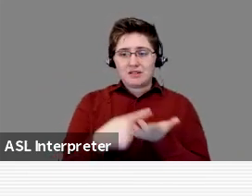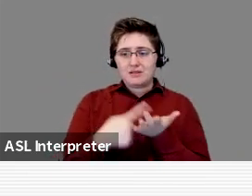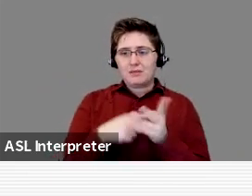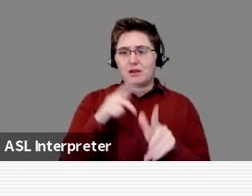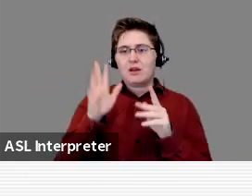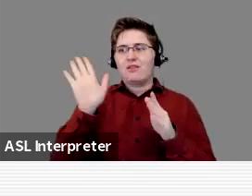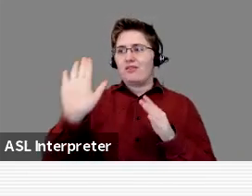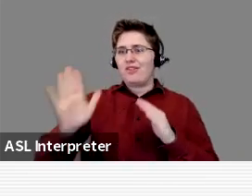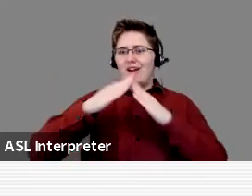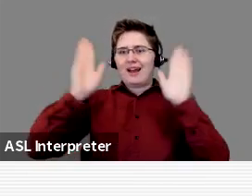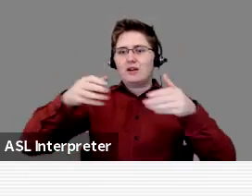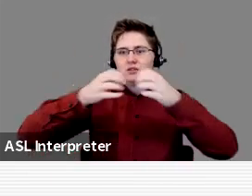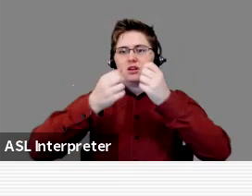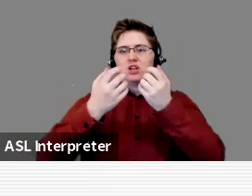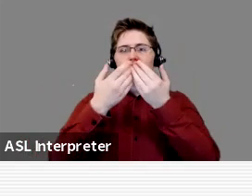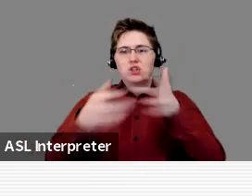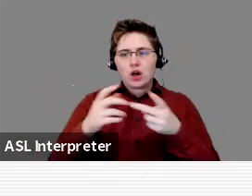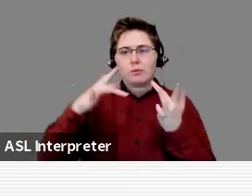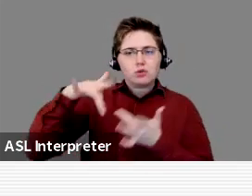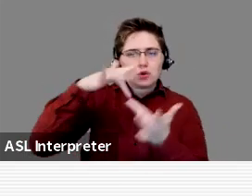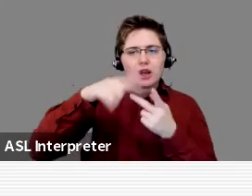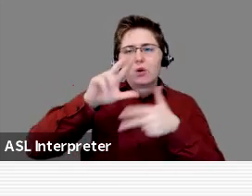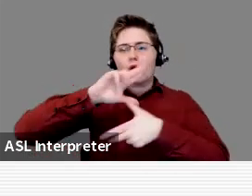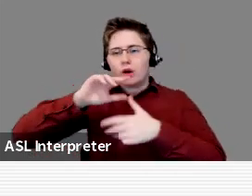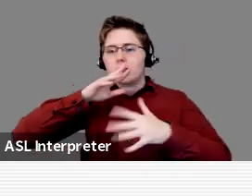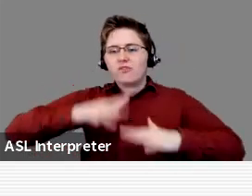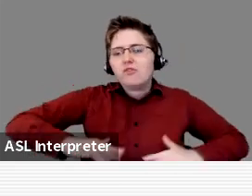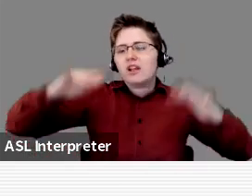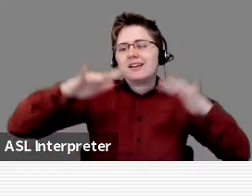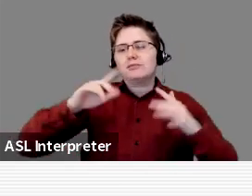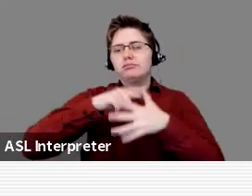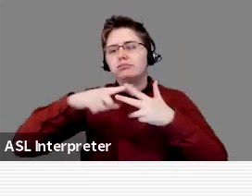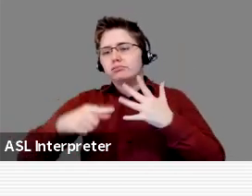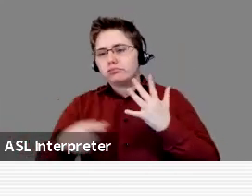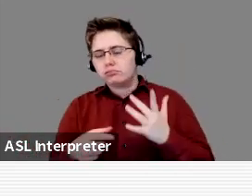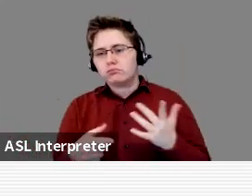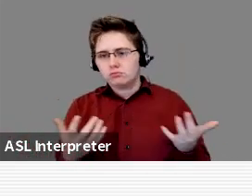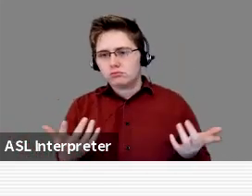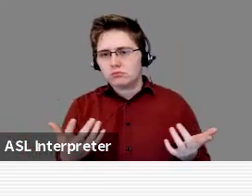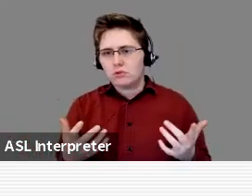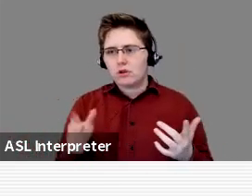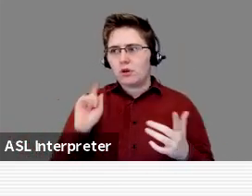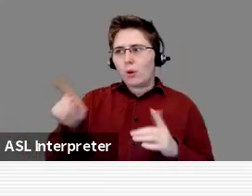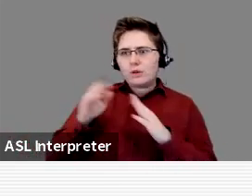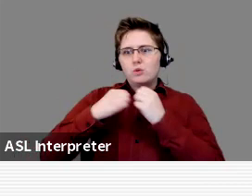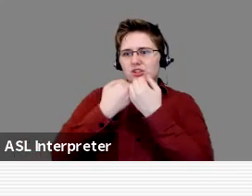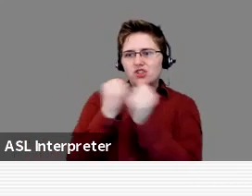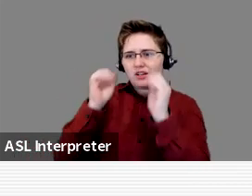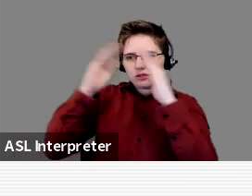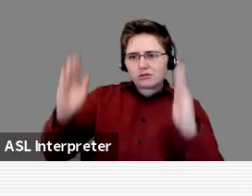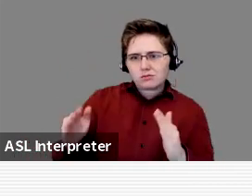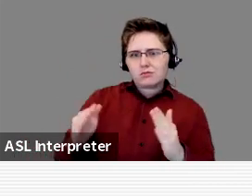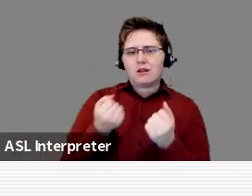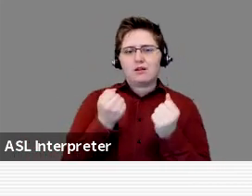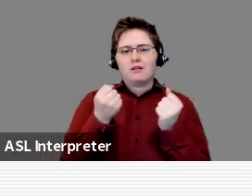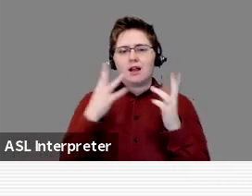their housing due to tornadoes or hurricanes or flooding or things like that. And so a lot of the issues that we deal with as far